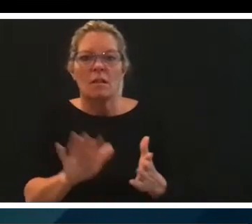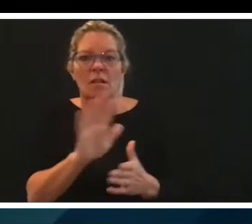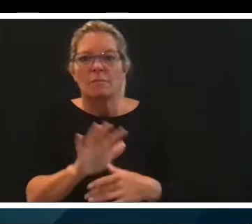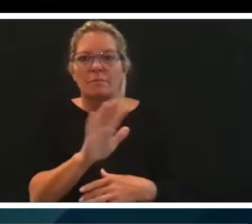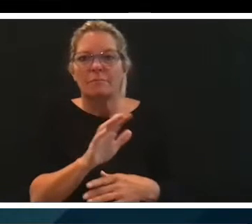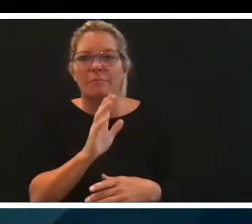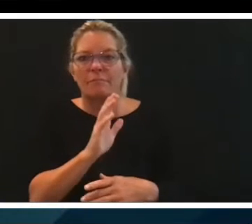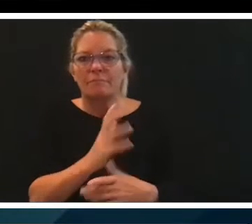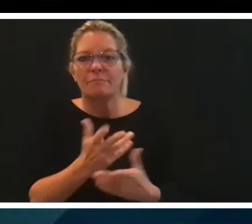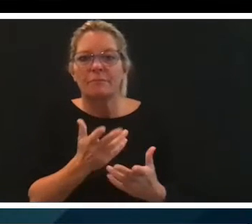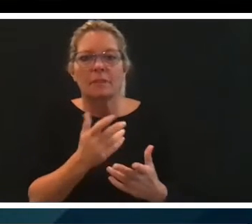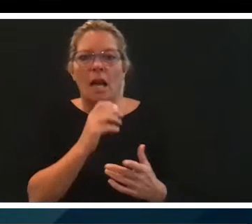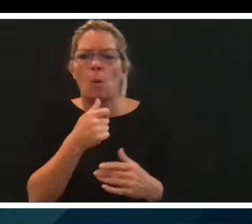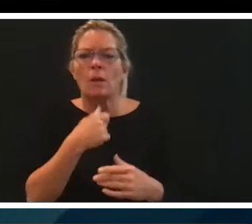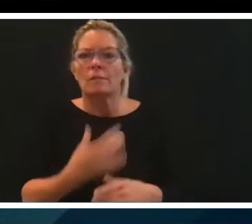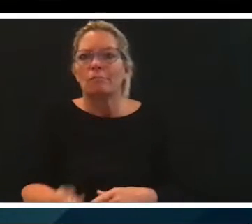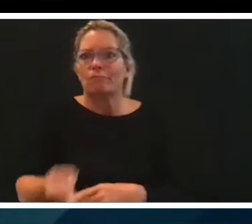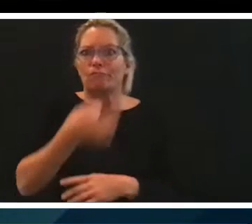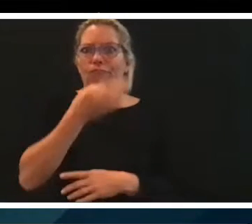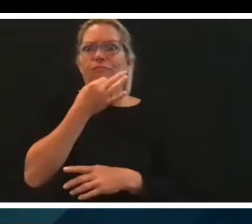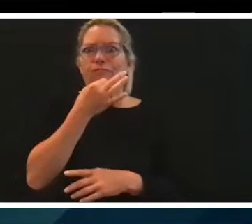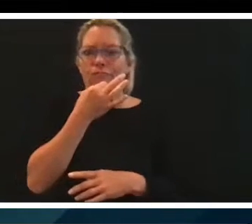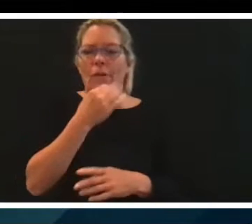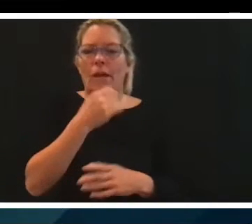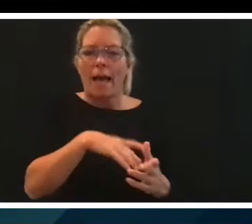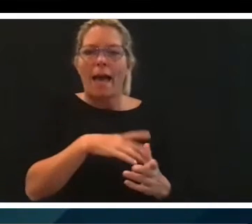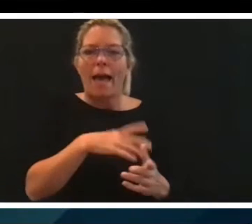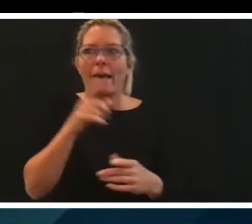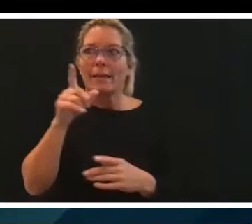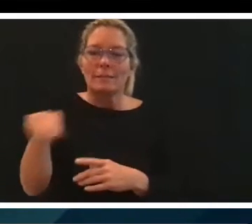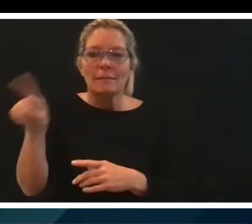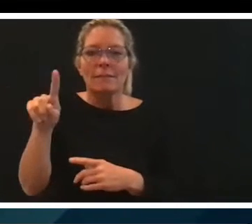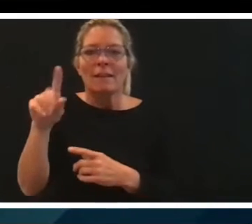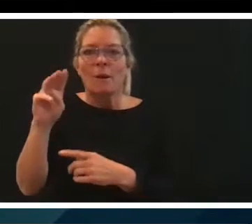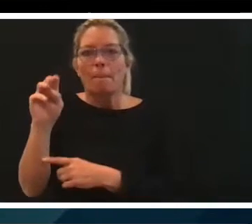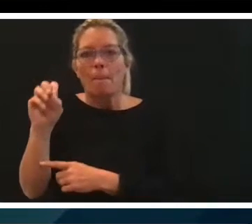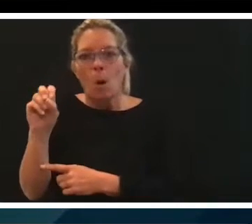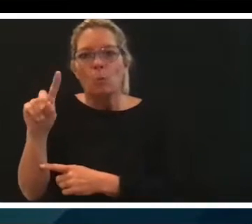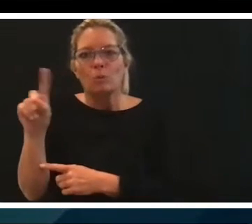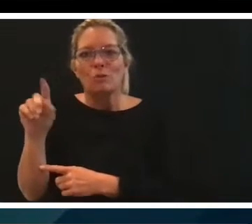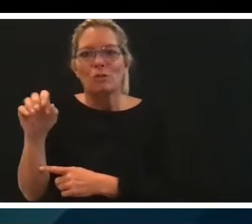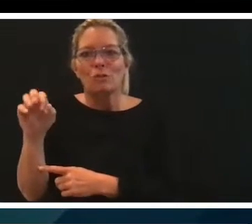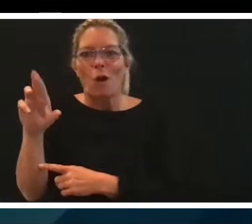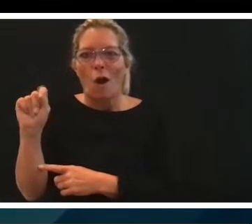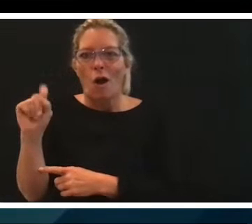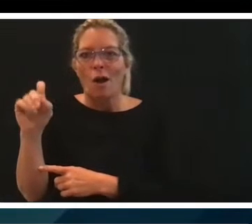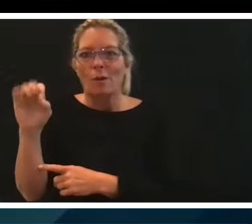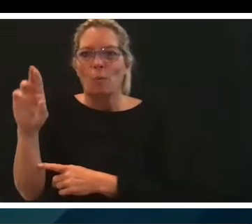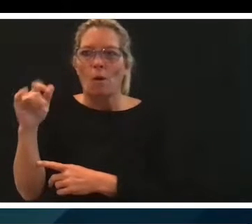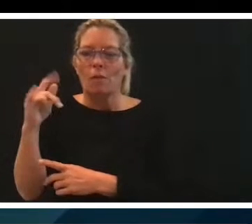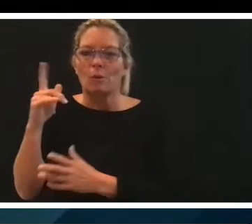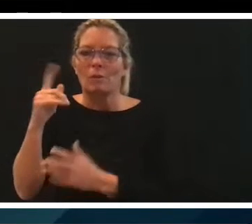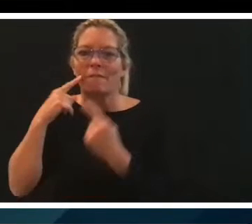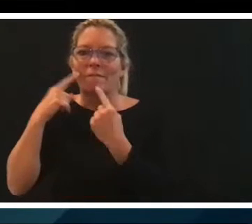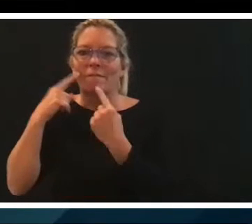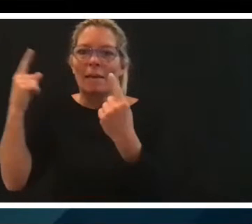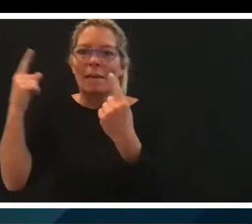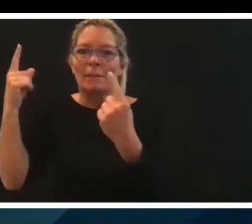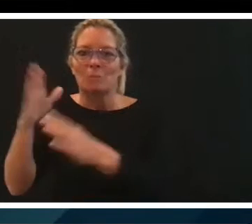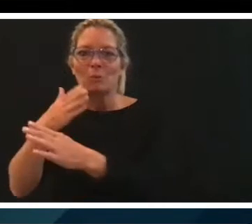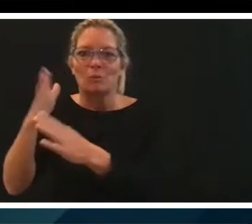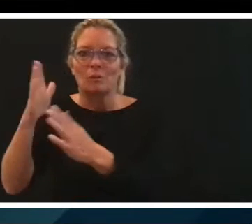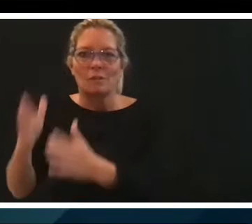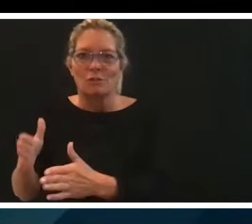as prodigious a talent as those people you're mentioning at those ages because classical music was